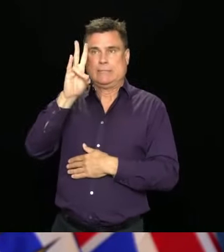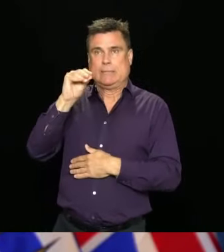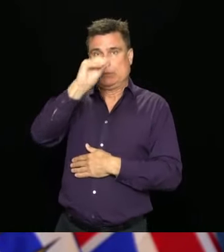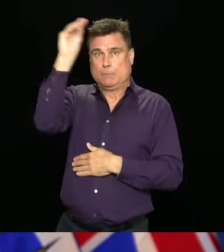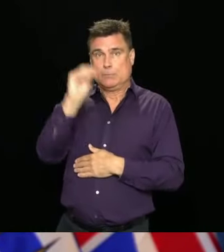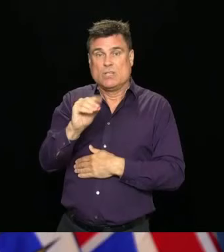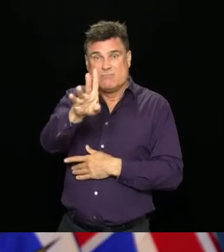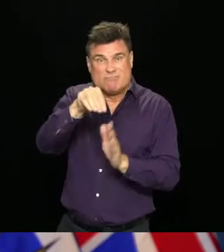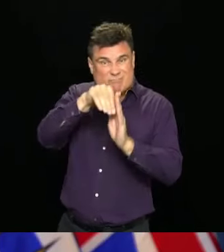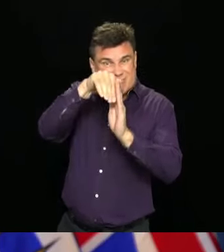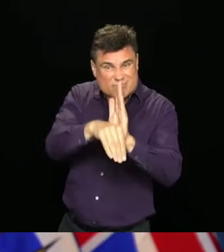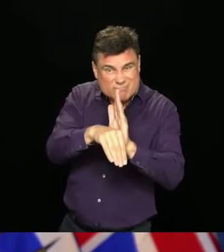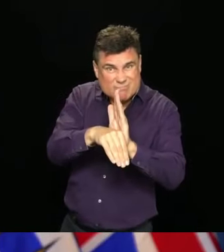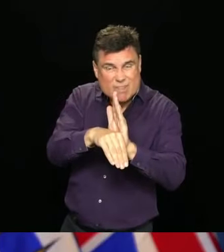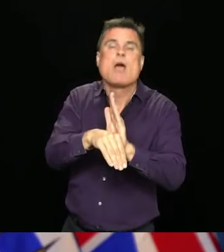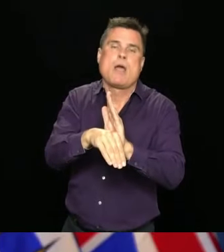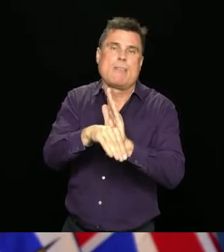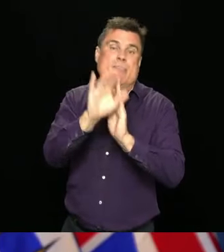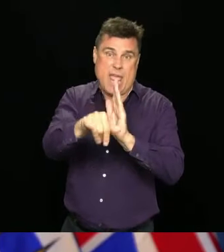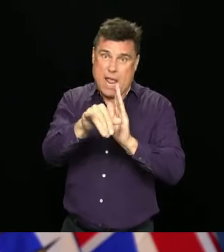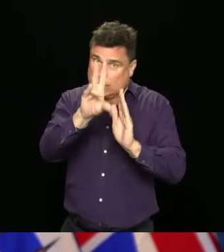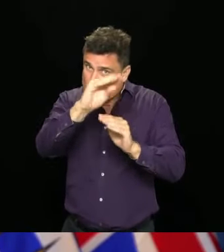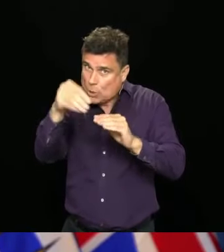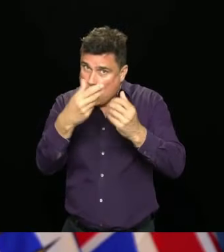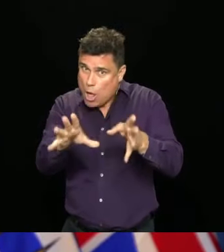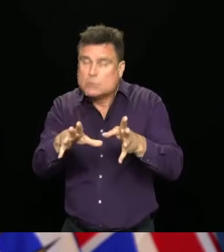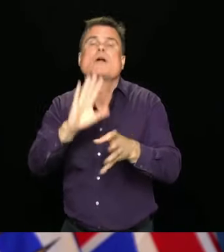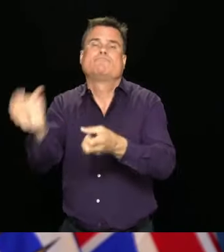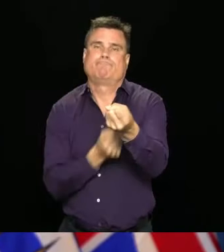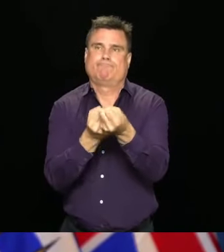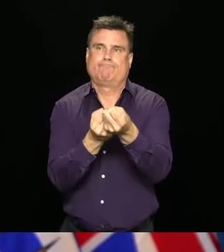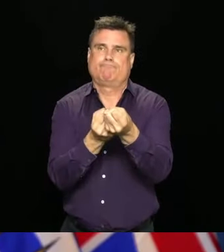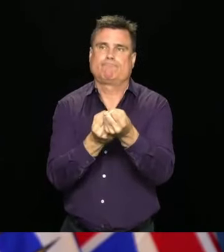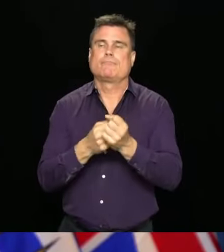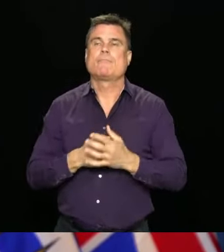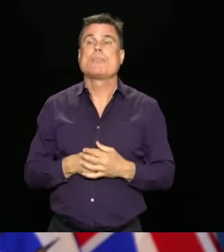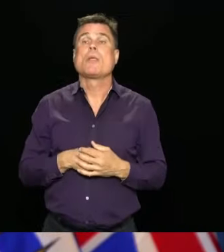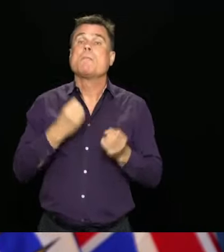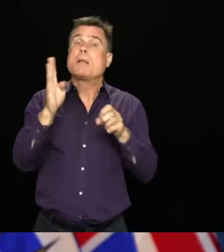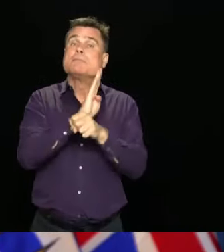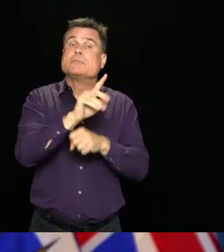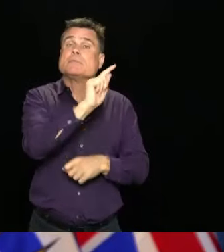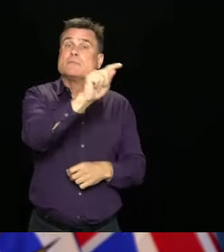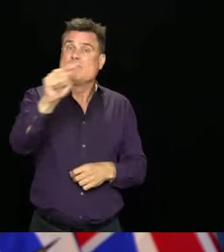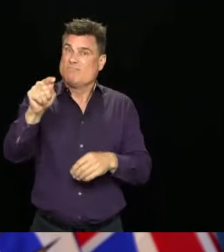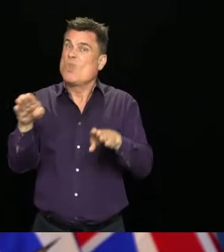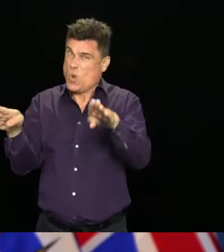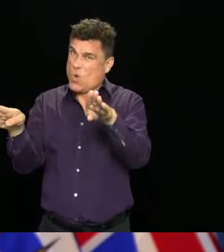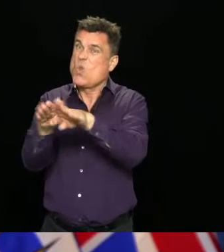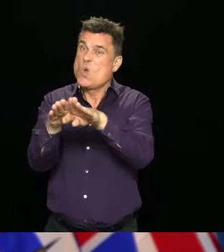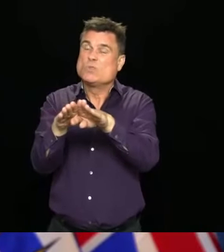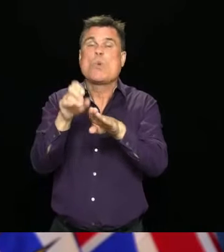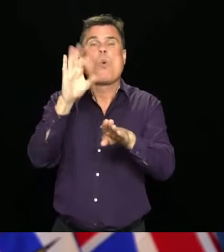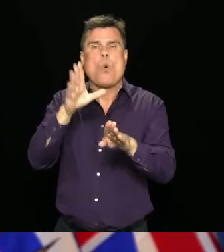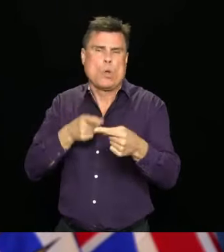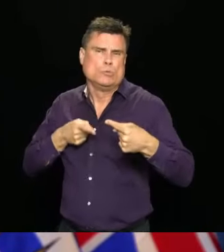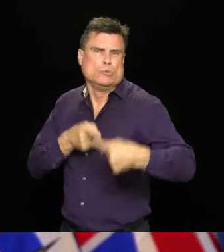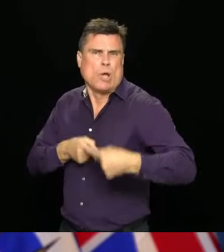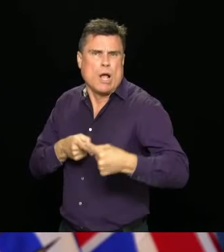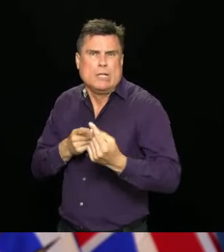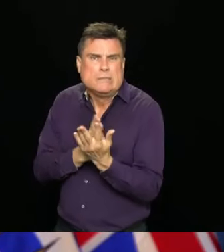I recognize there are many more businesses that have closed or struggled through the pandemic. One single program isn't going to